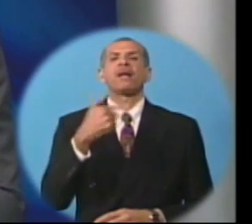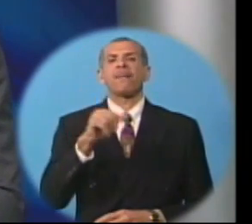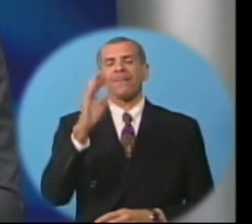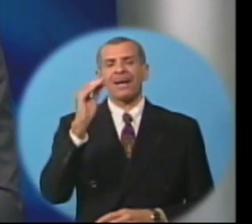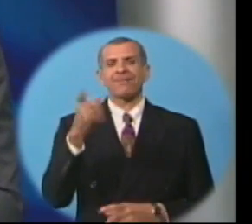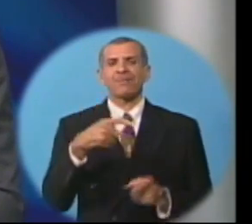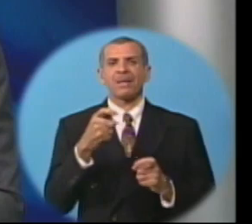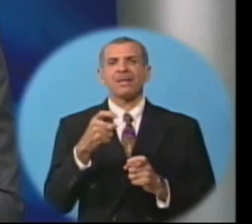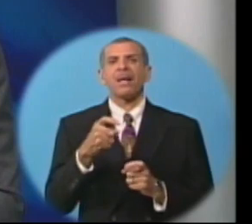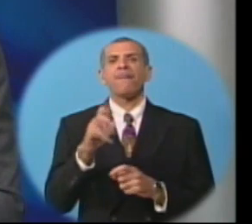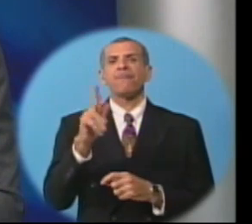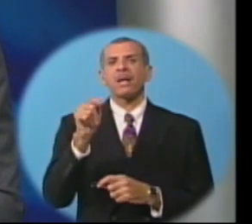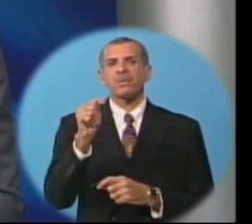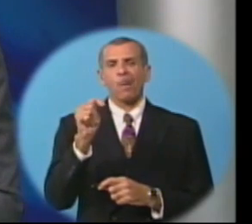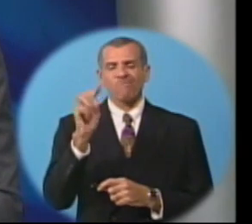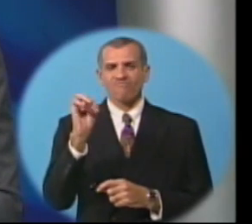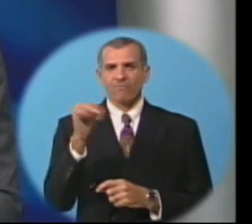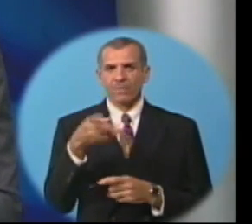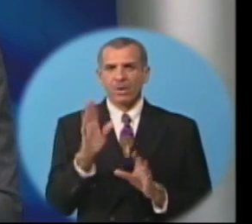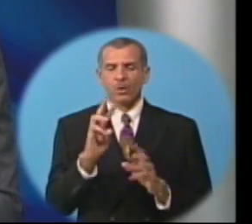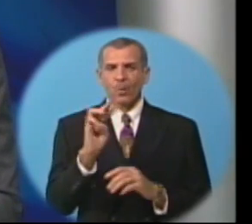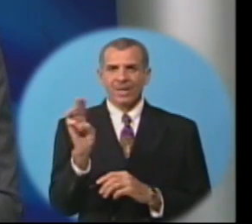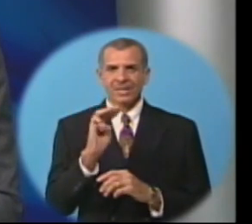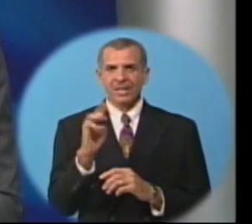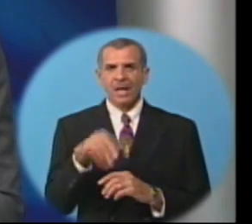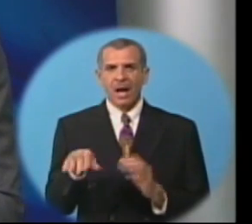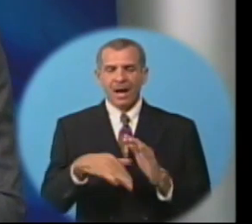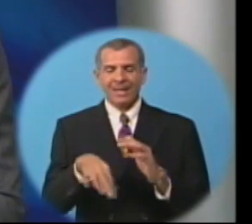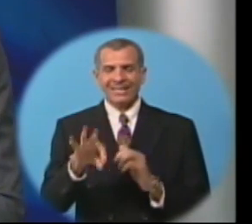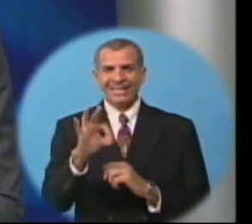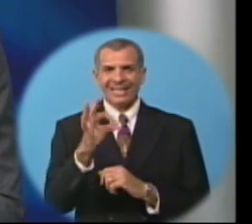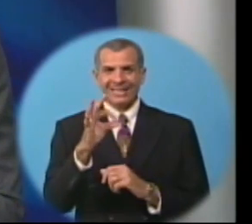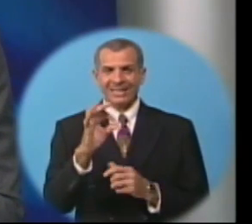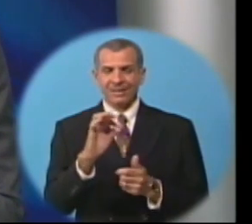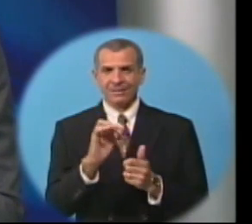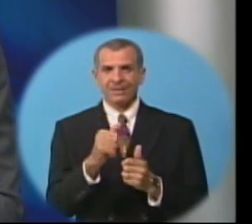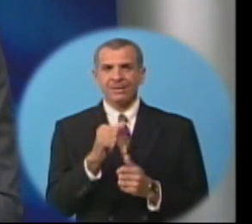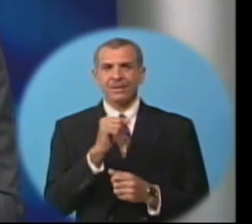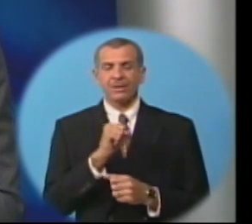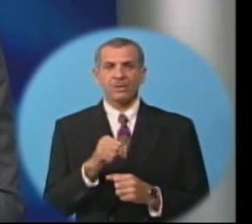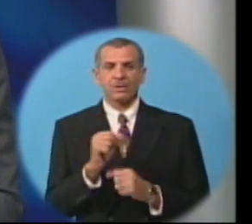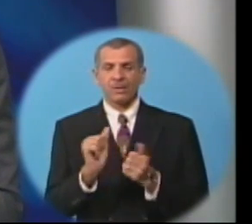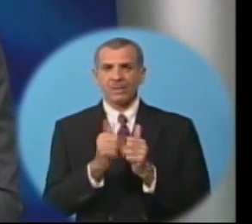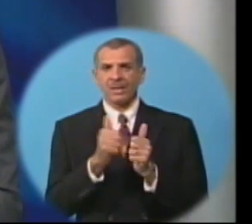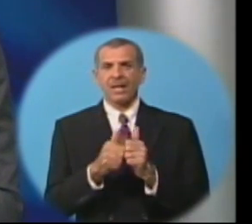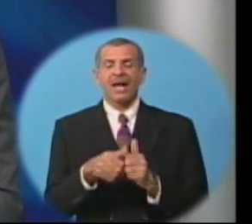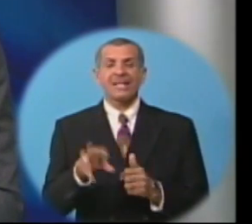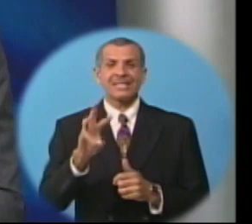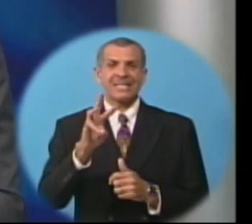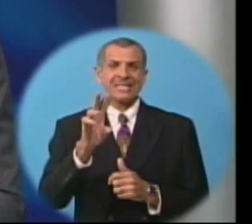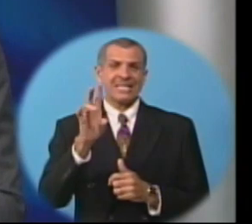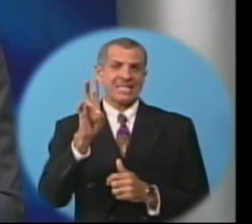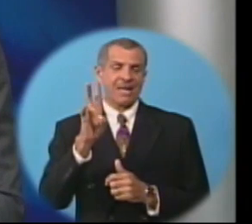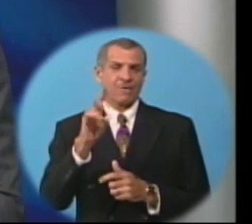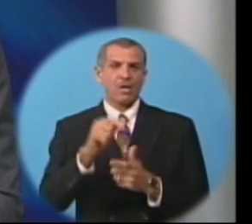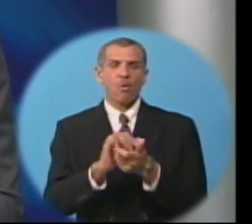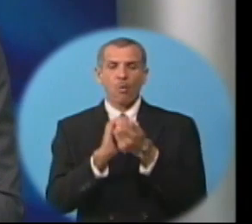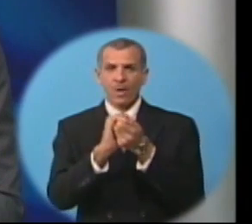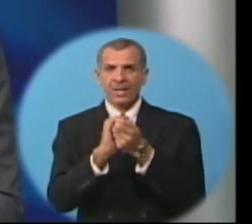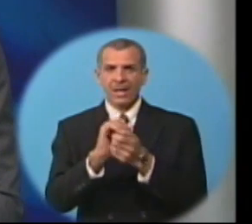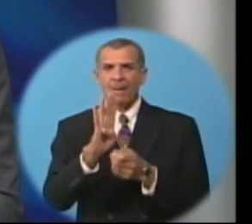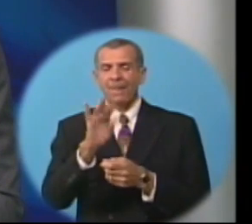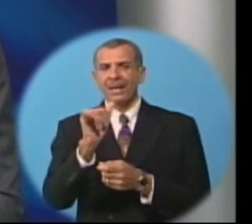match Preston McSween allowed the West Indies under-19s to register a convincing 67-run win over the